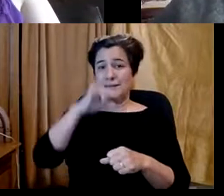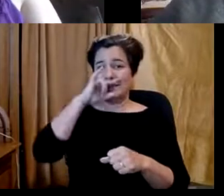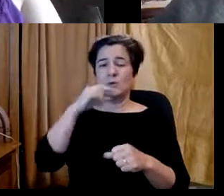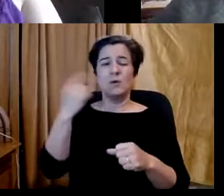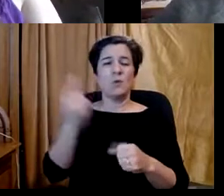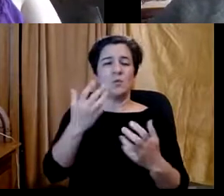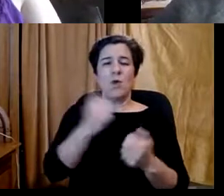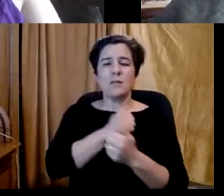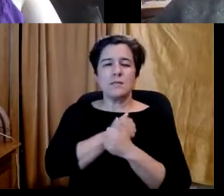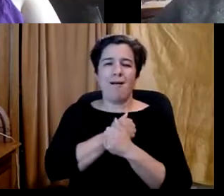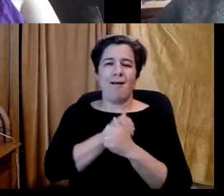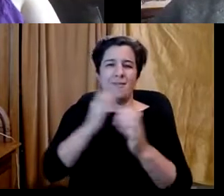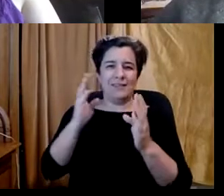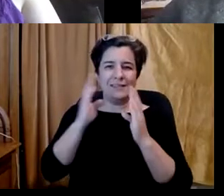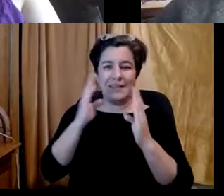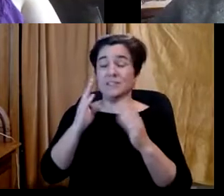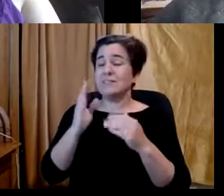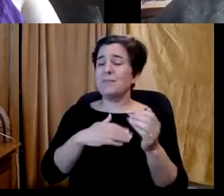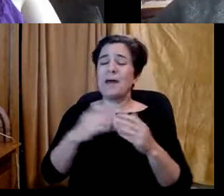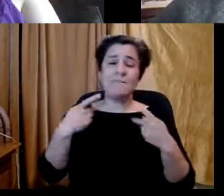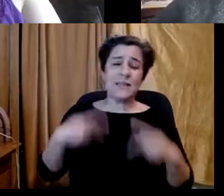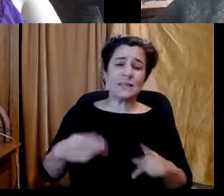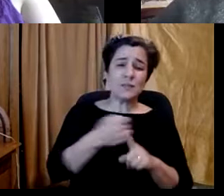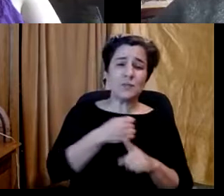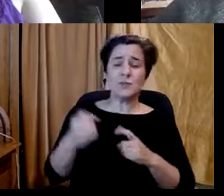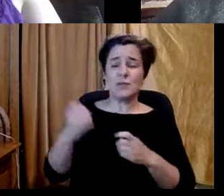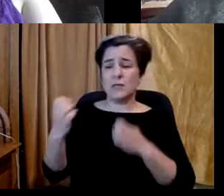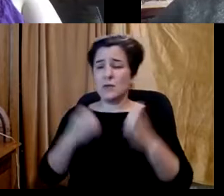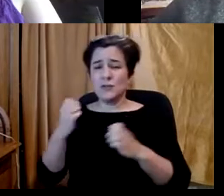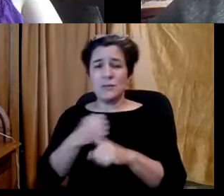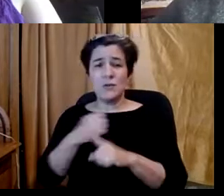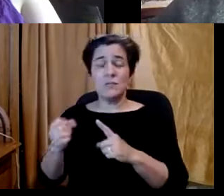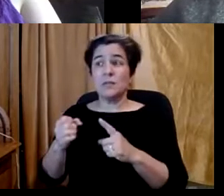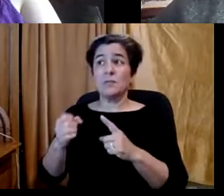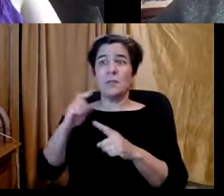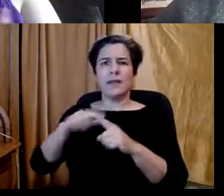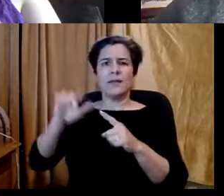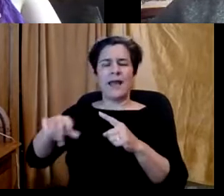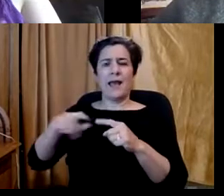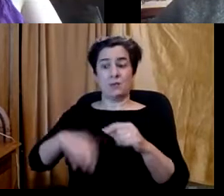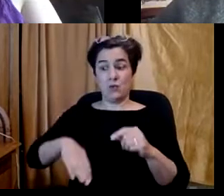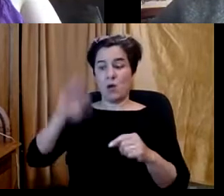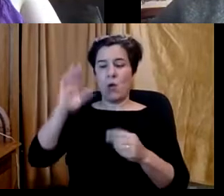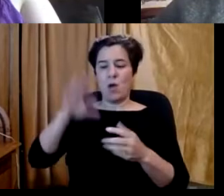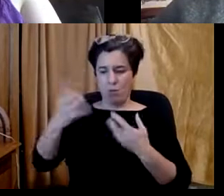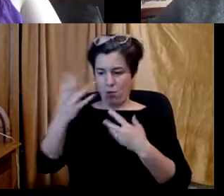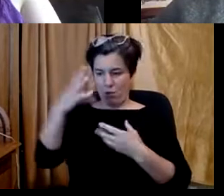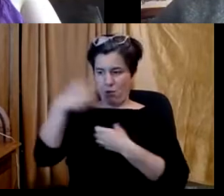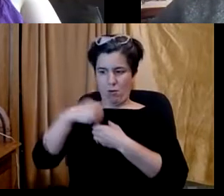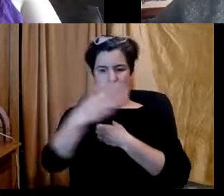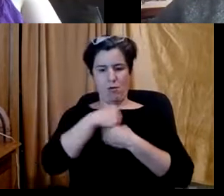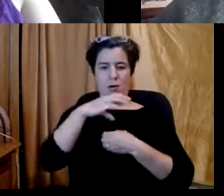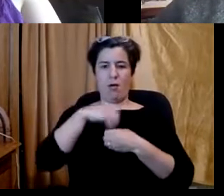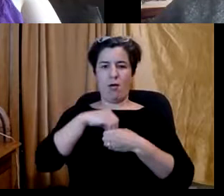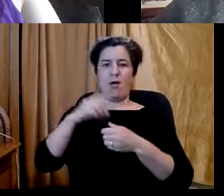is, no matter how physically abusive, emotionally abusive, we end up wiring in our brains that that's love. And we end up going out and choosing that over and over